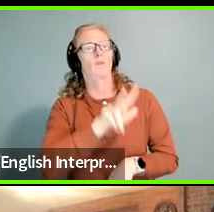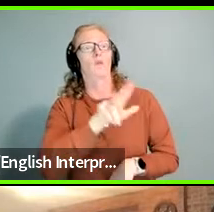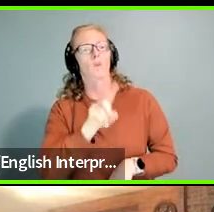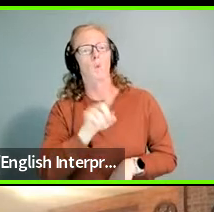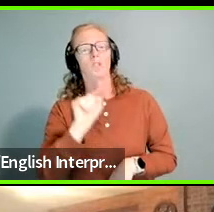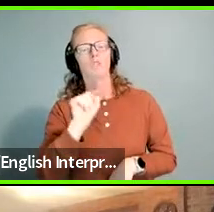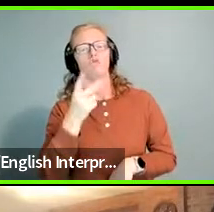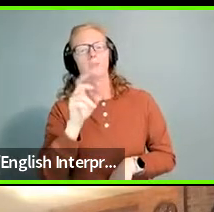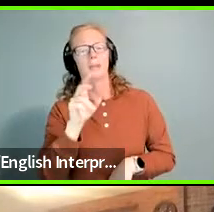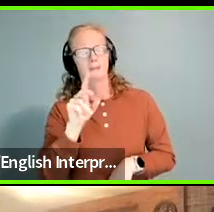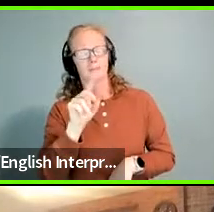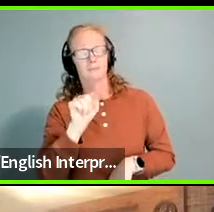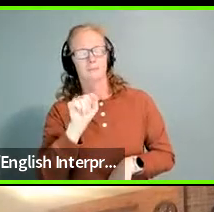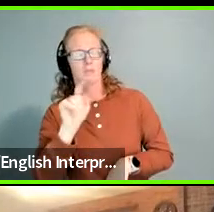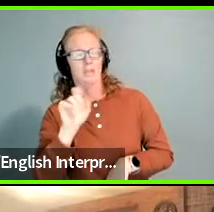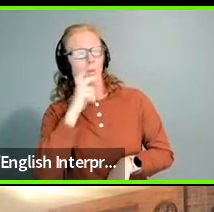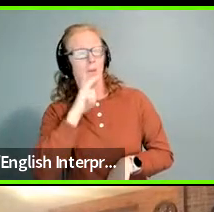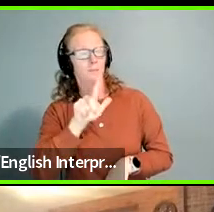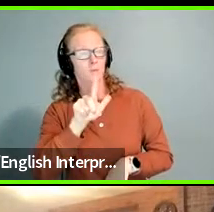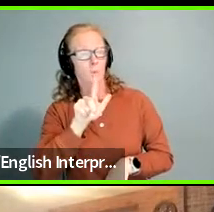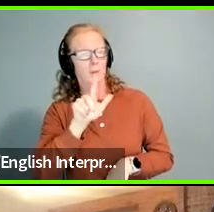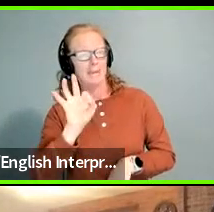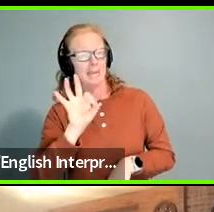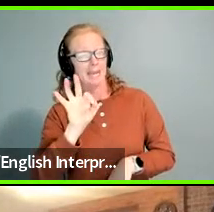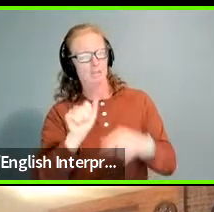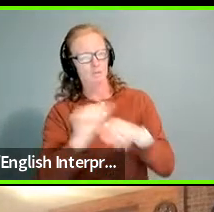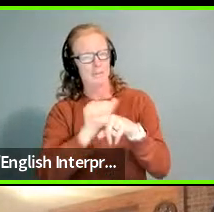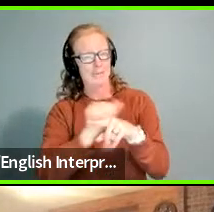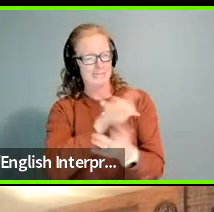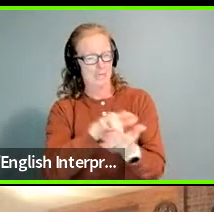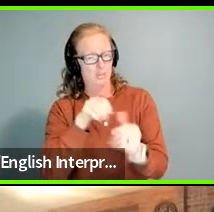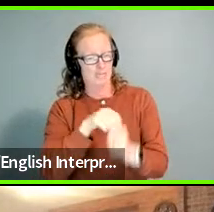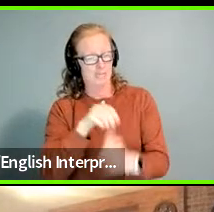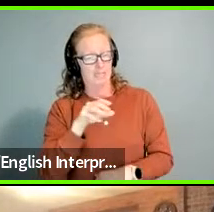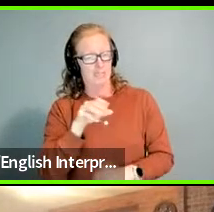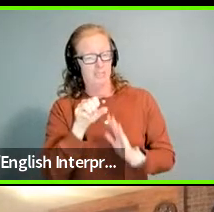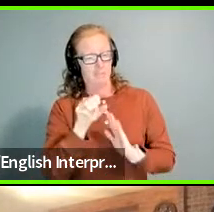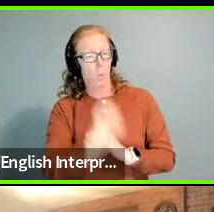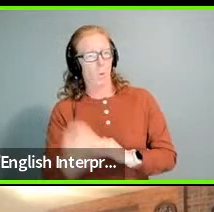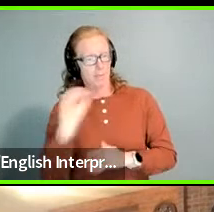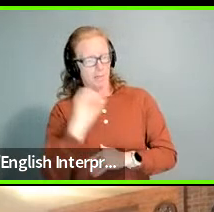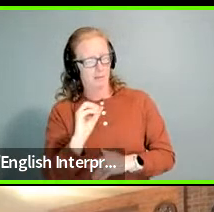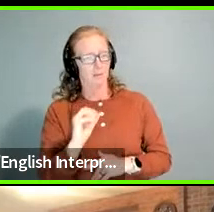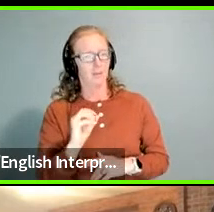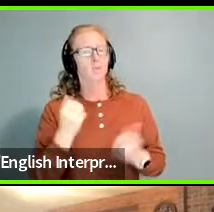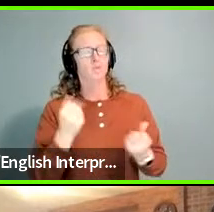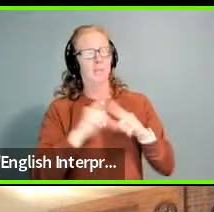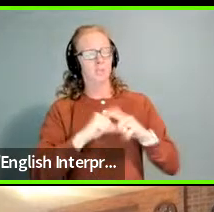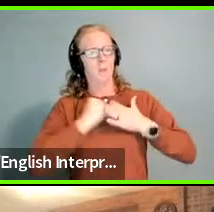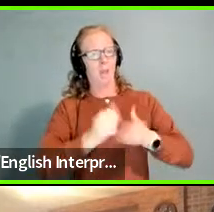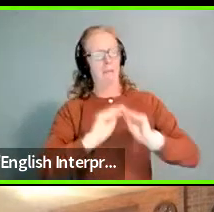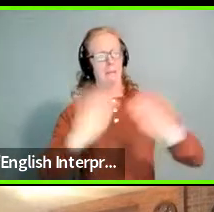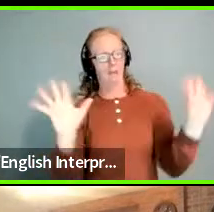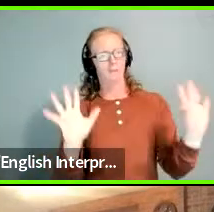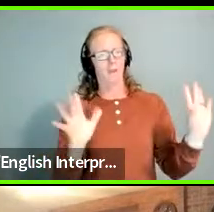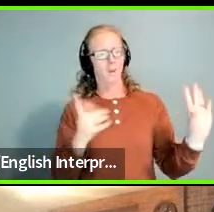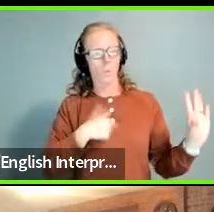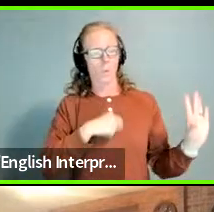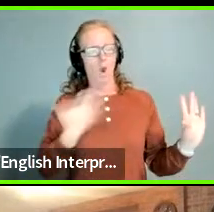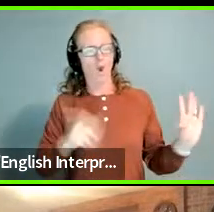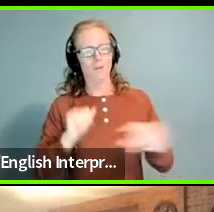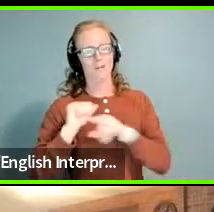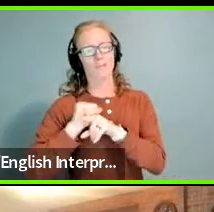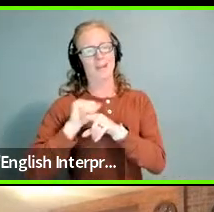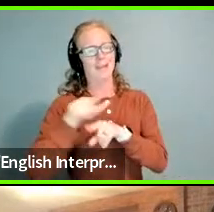got 29 training centers across the state. And so to help you unpack that a little bit more, we are already training